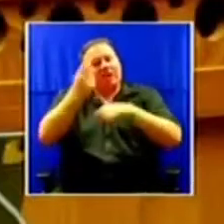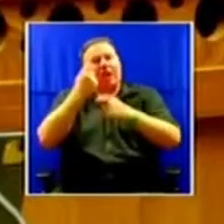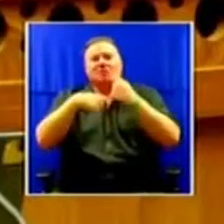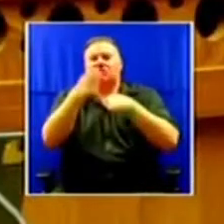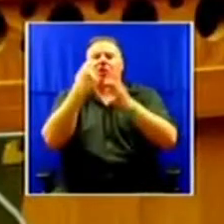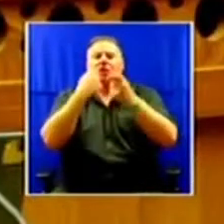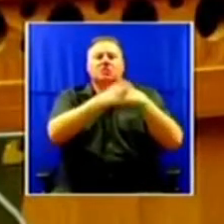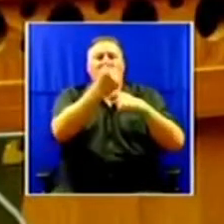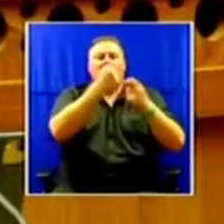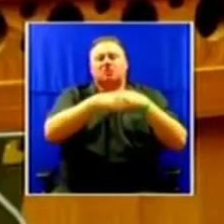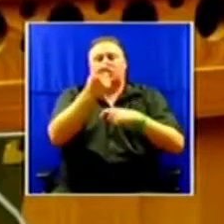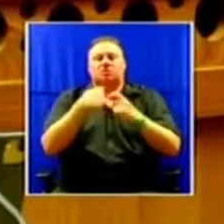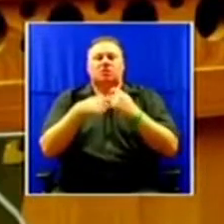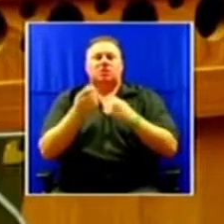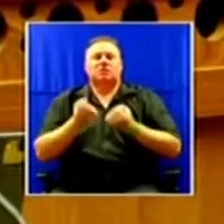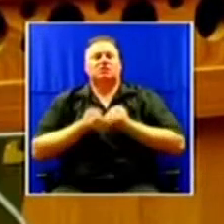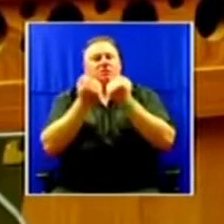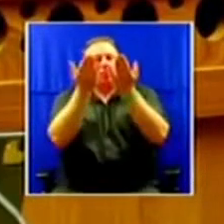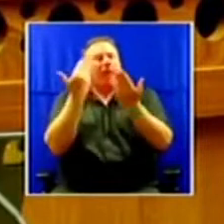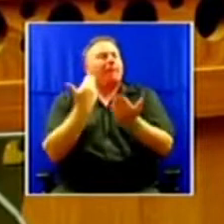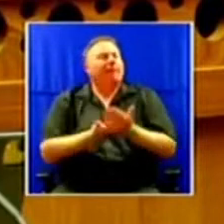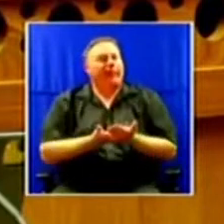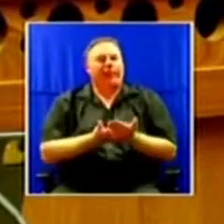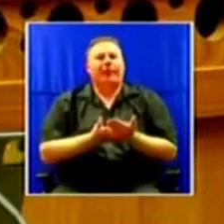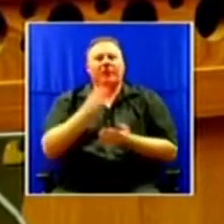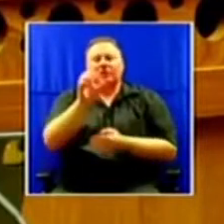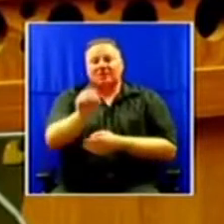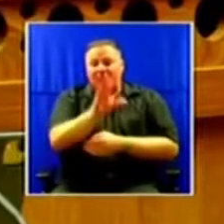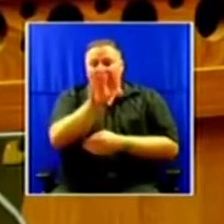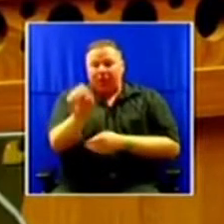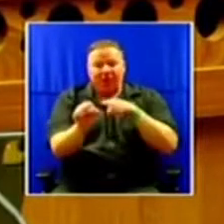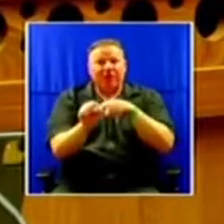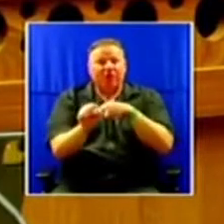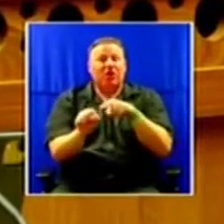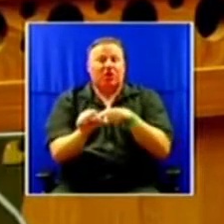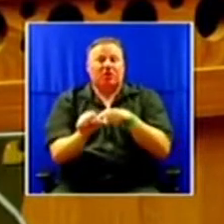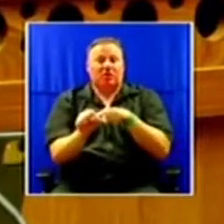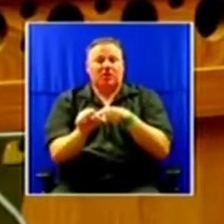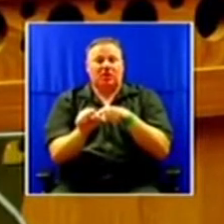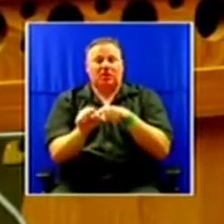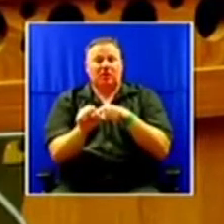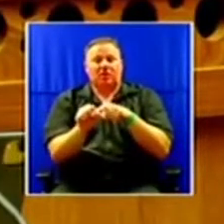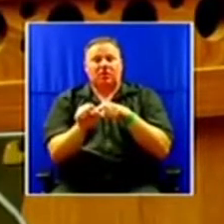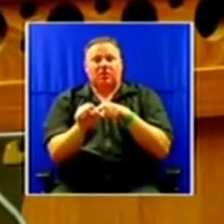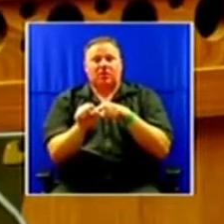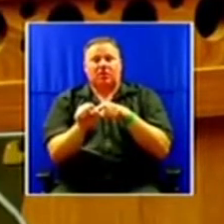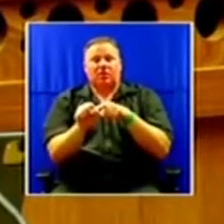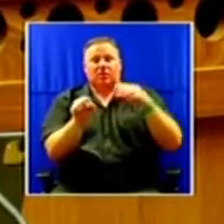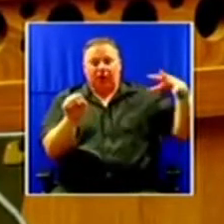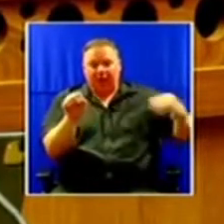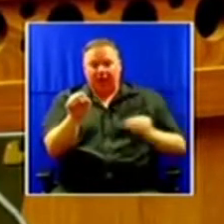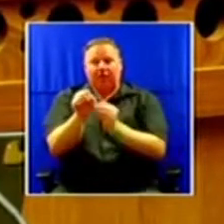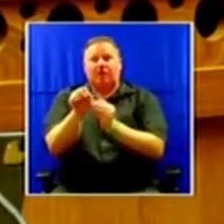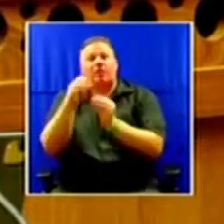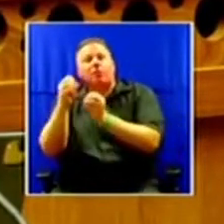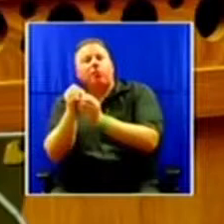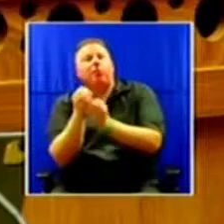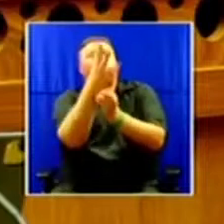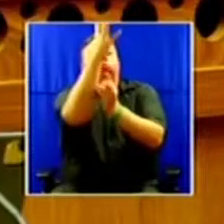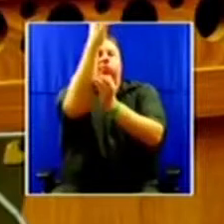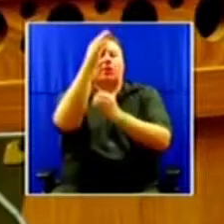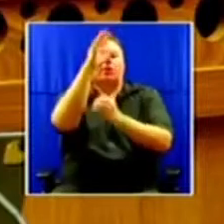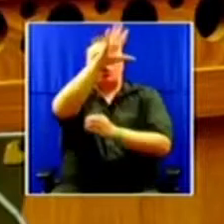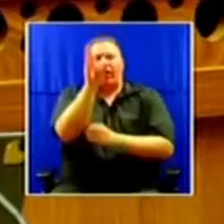for South Africa to position herself as a gateway to the continent, to address